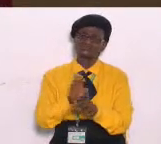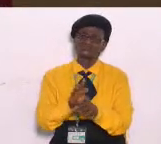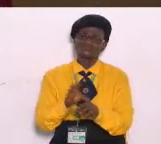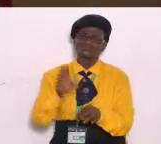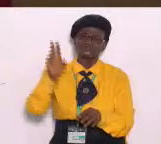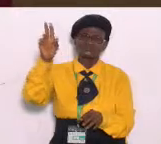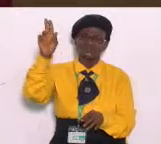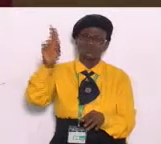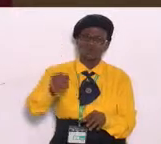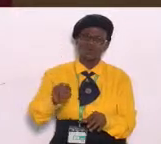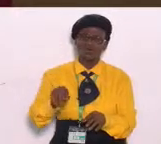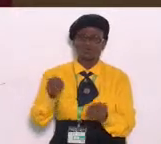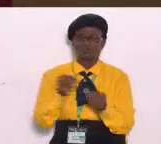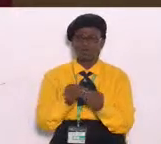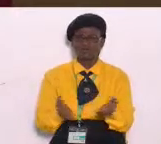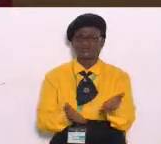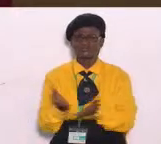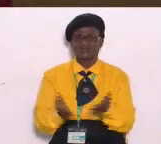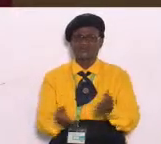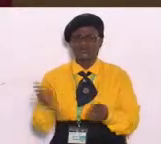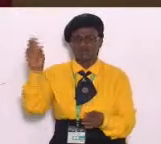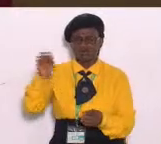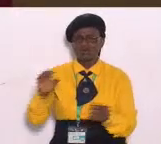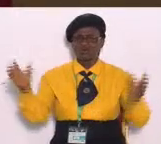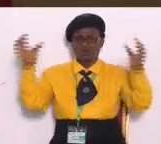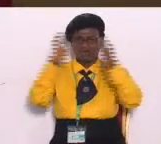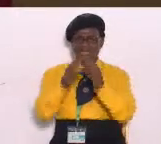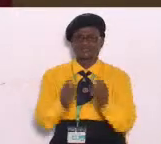No more services, no gathering together.